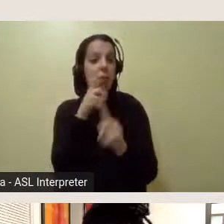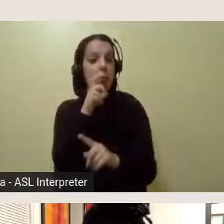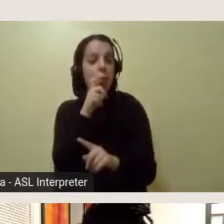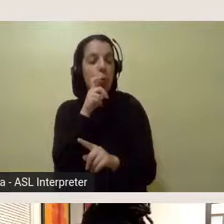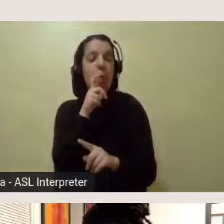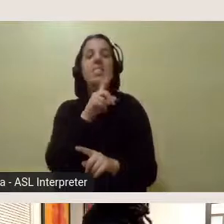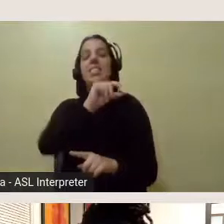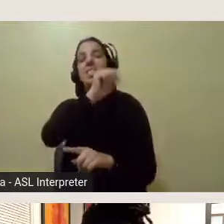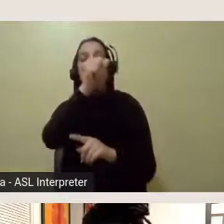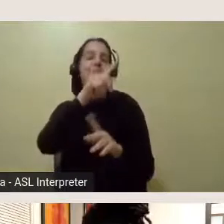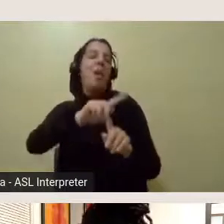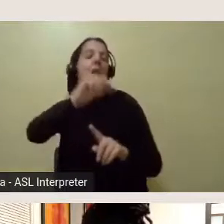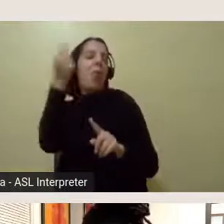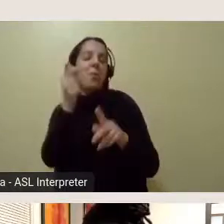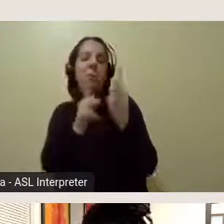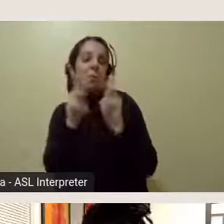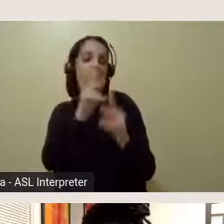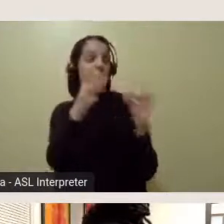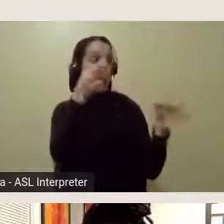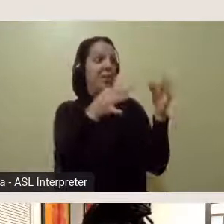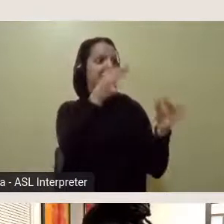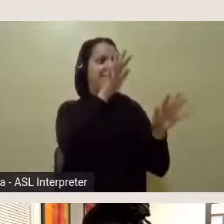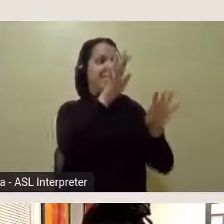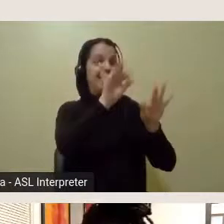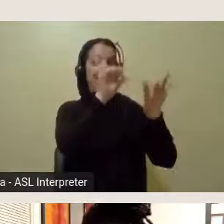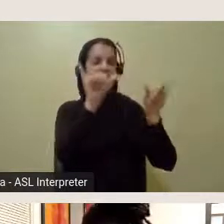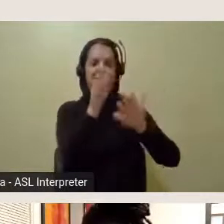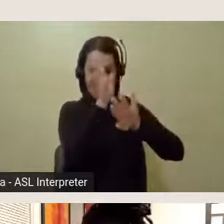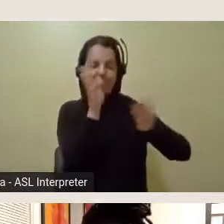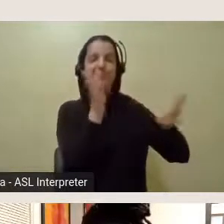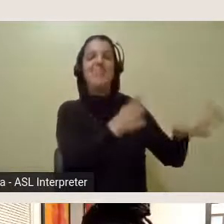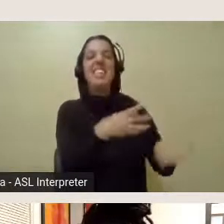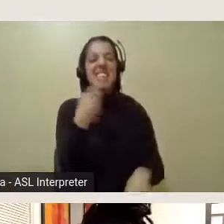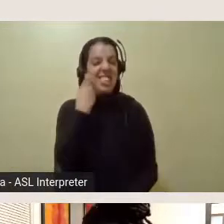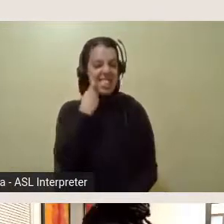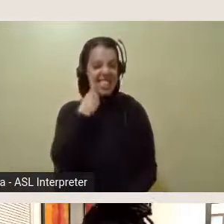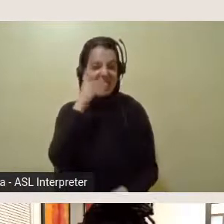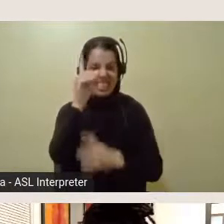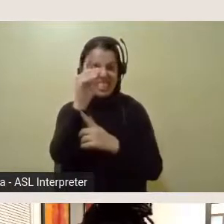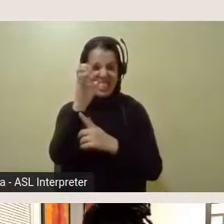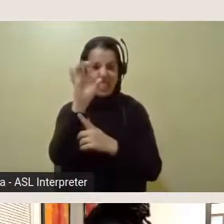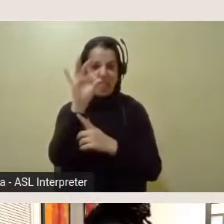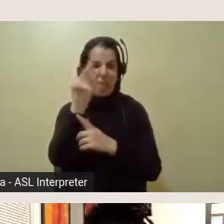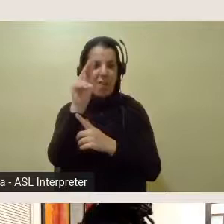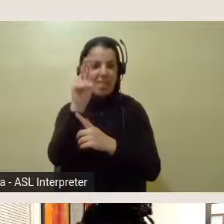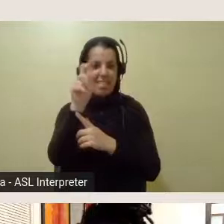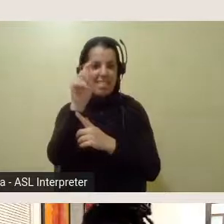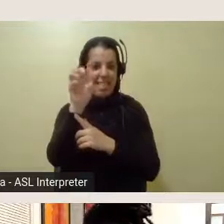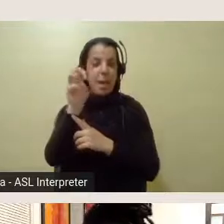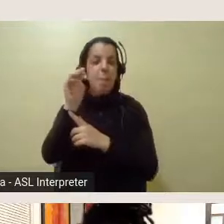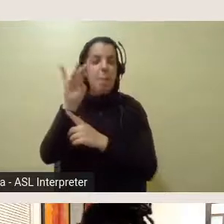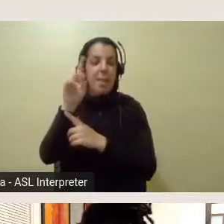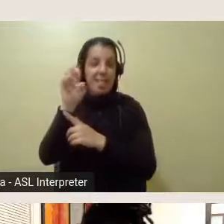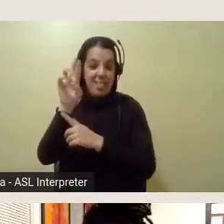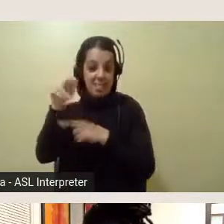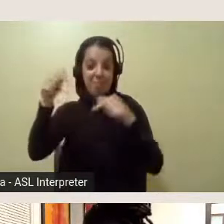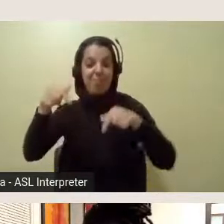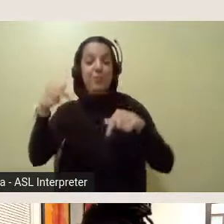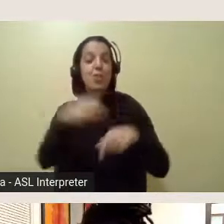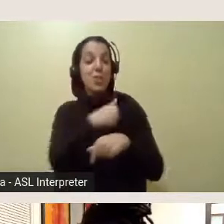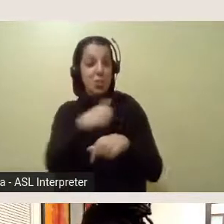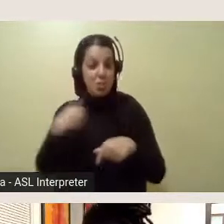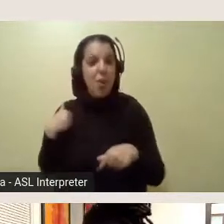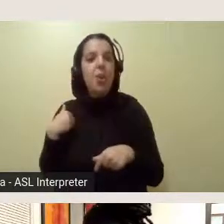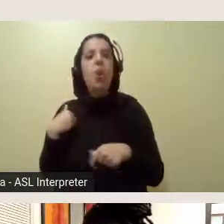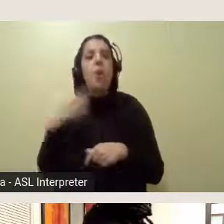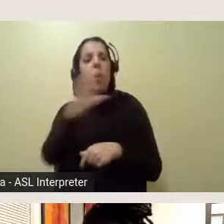the court system. You know, we just had the case of DeFonte Miller in Toronto, where, you know, he was beaten within an inch of his life